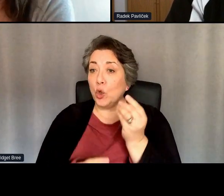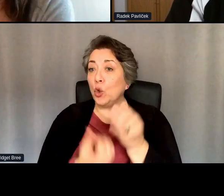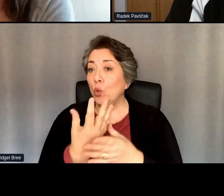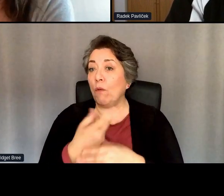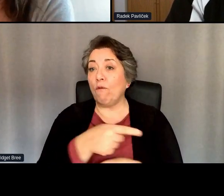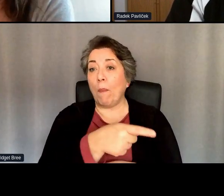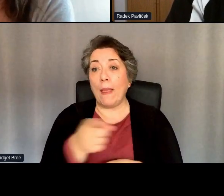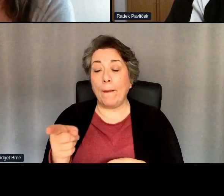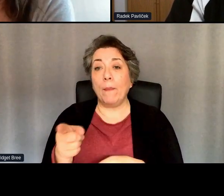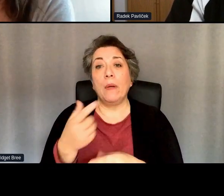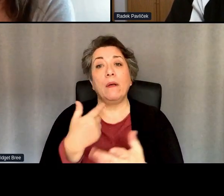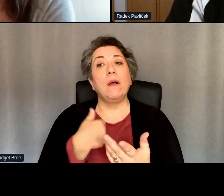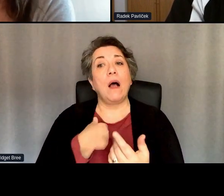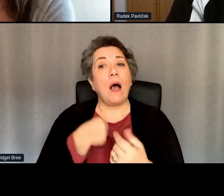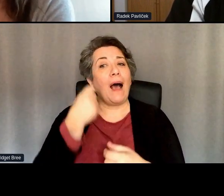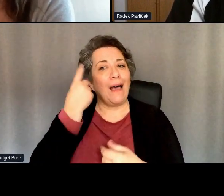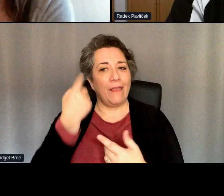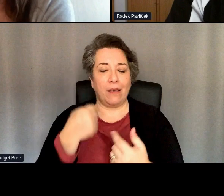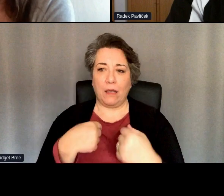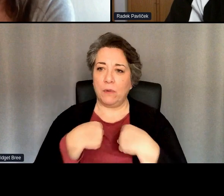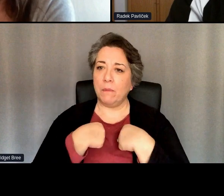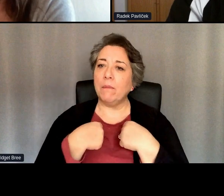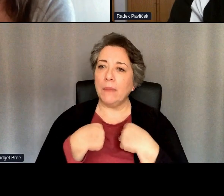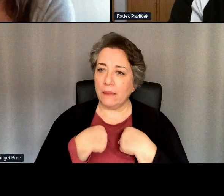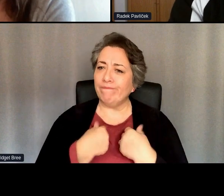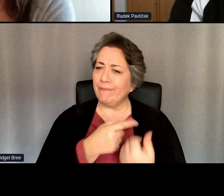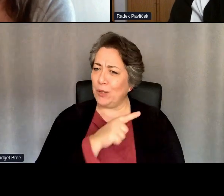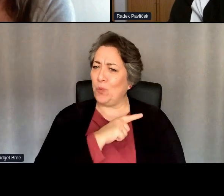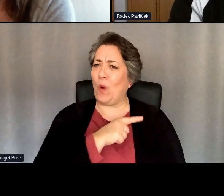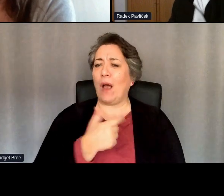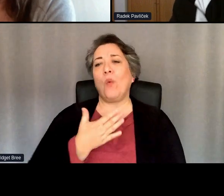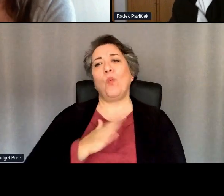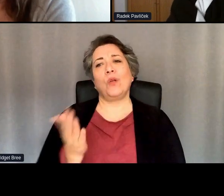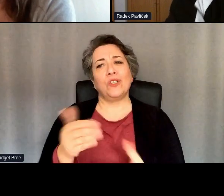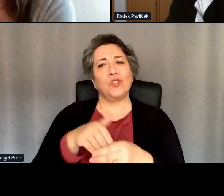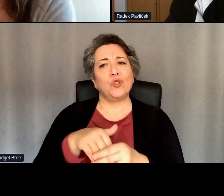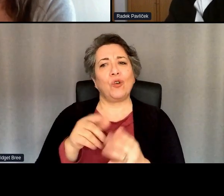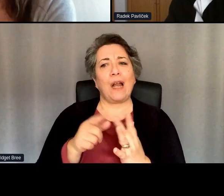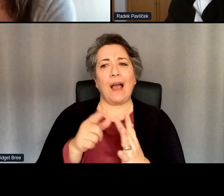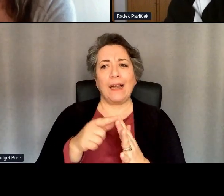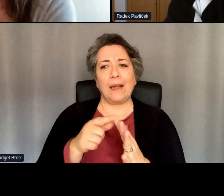was my primary impulse to join IAAP.